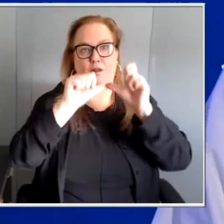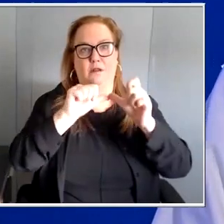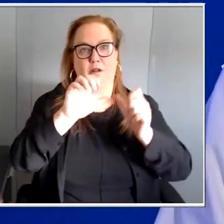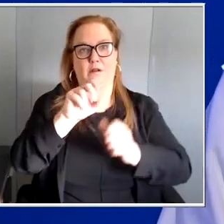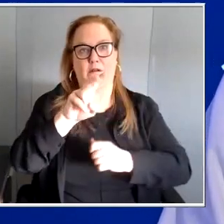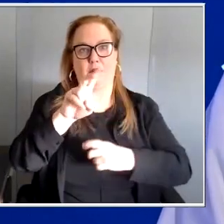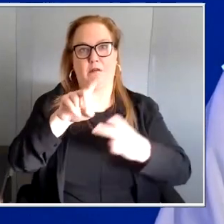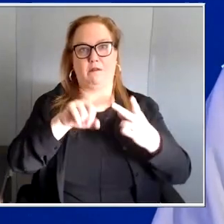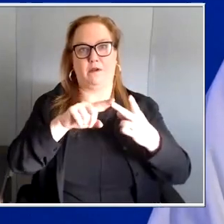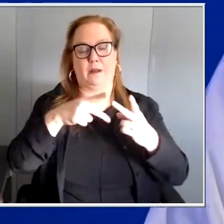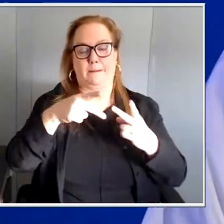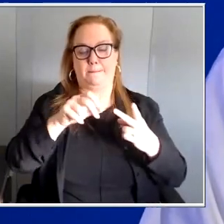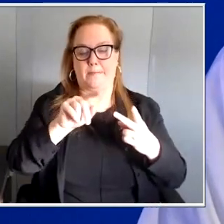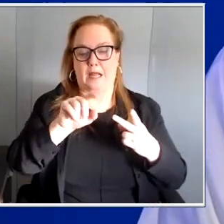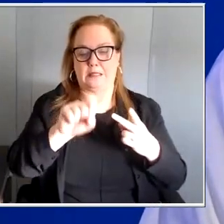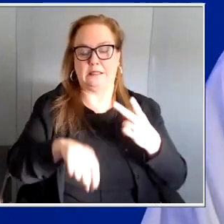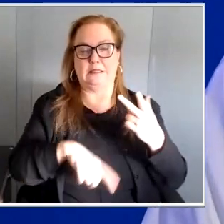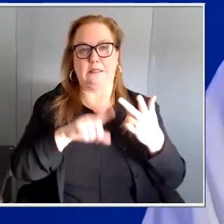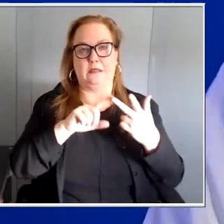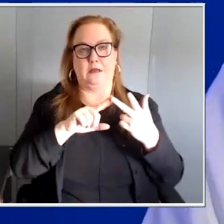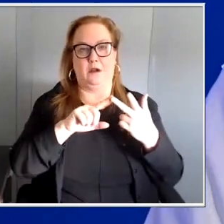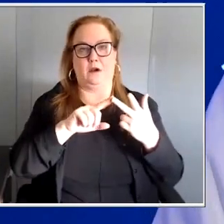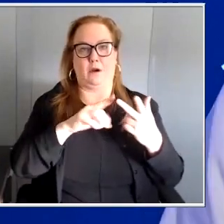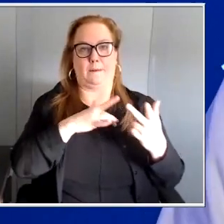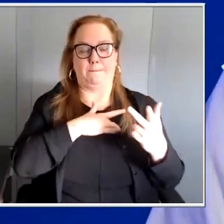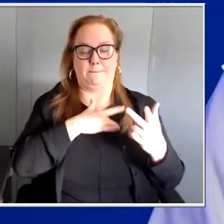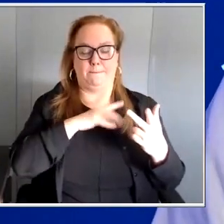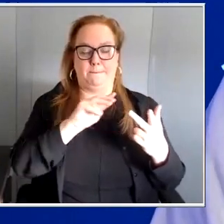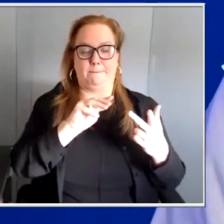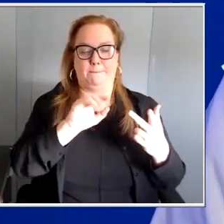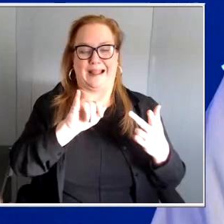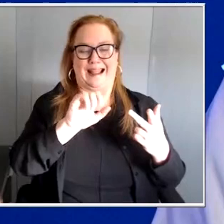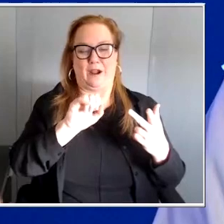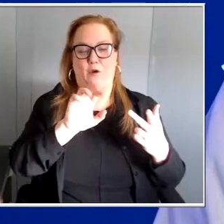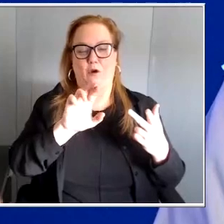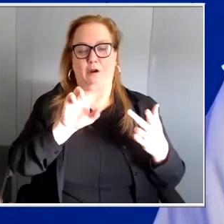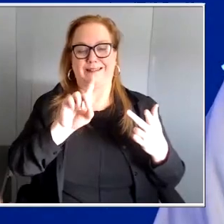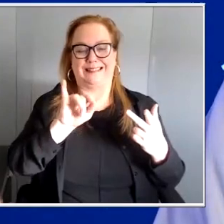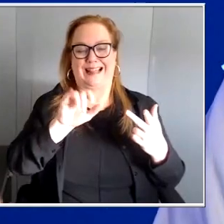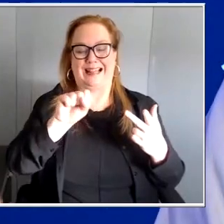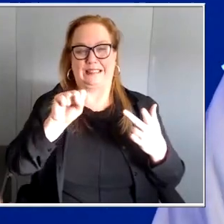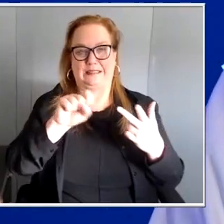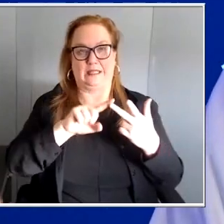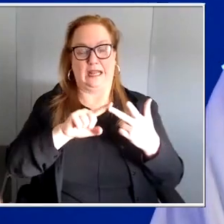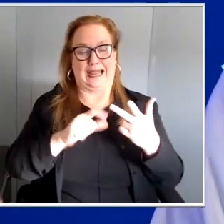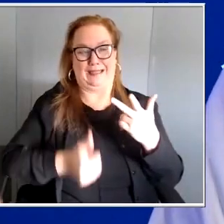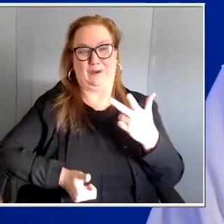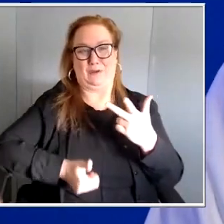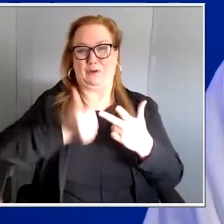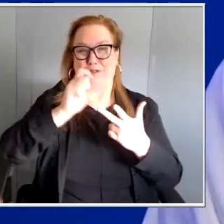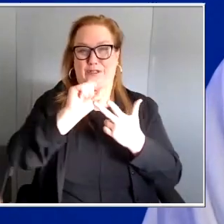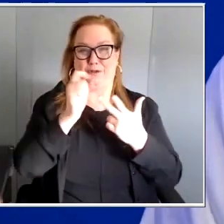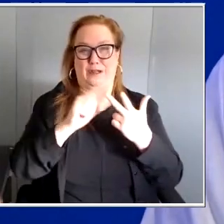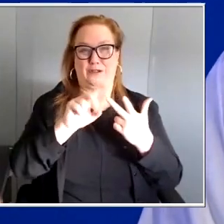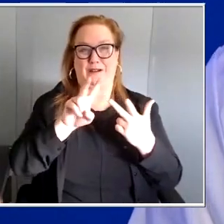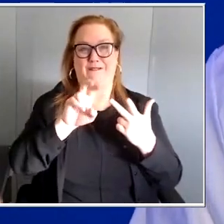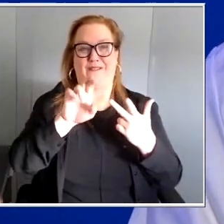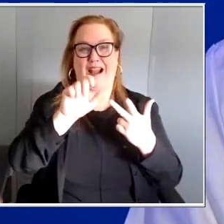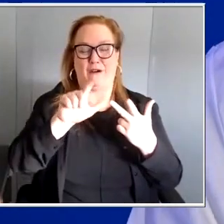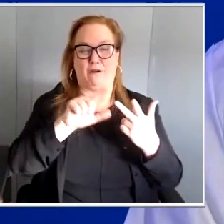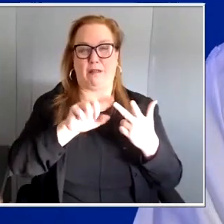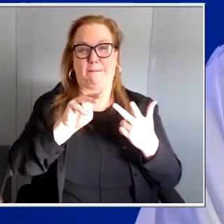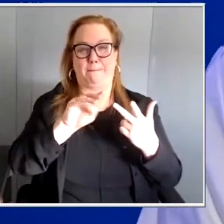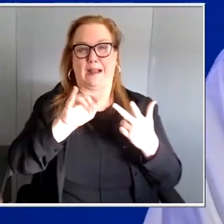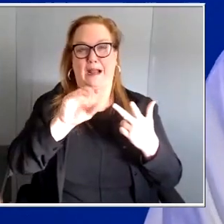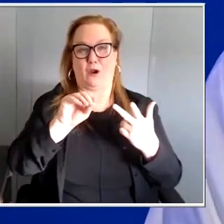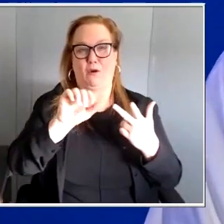POTS, whether that's actual myocarditis. And to tell you the truth, the worst cases I've seen of myocarditis, viral myocarditis, have really happened